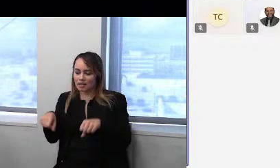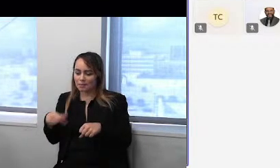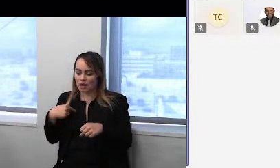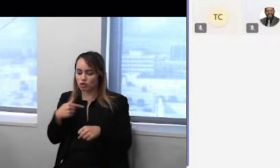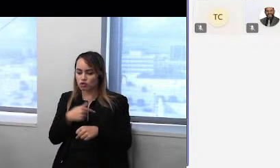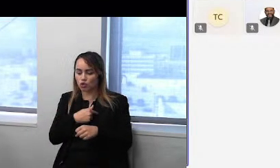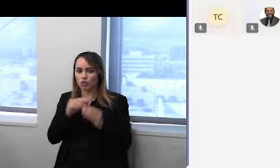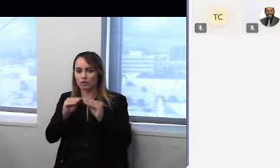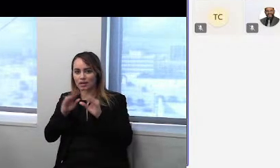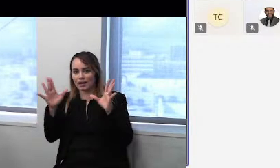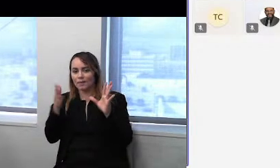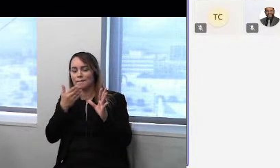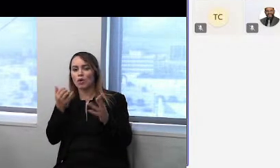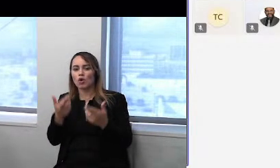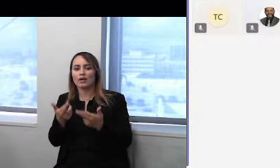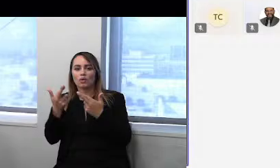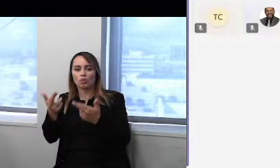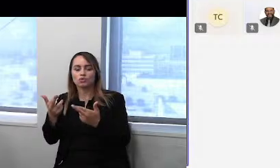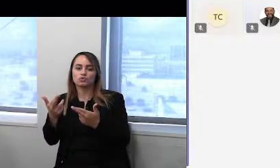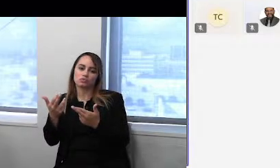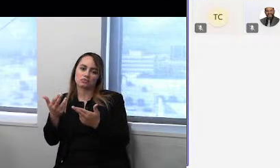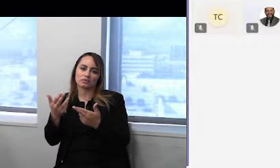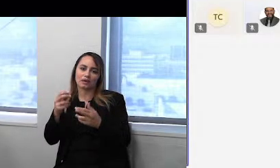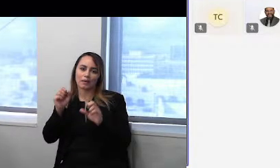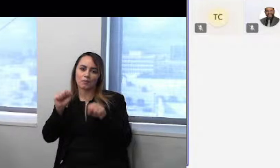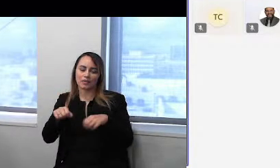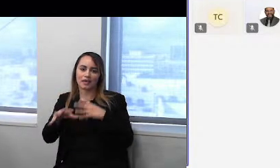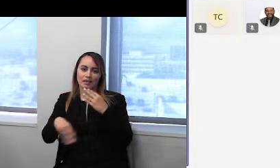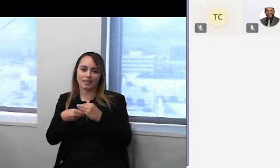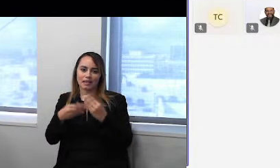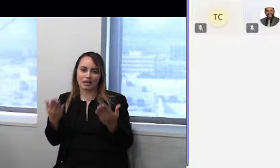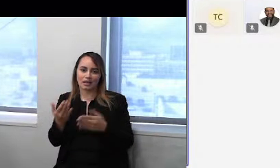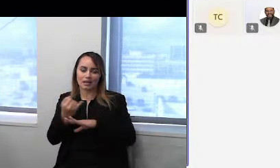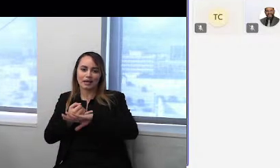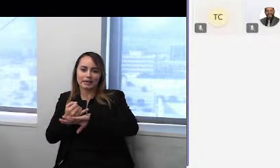resources that are going to be added to the island from a technical perspective.